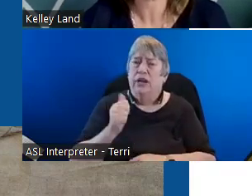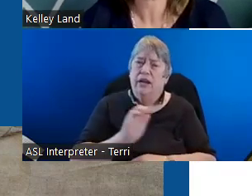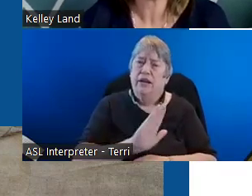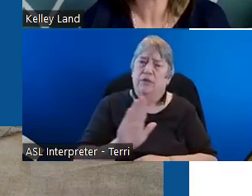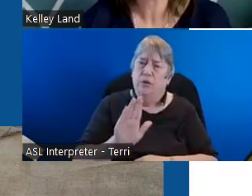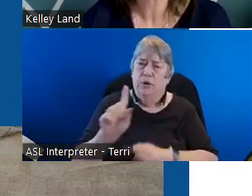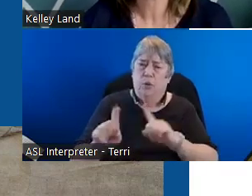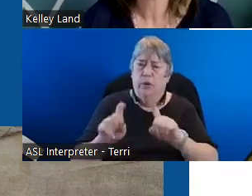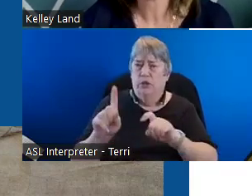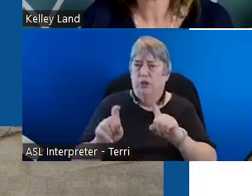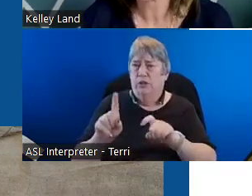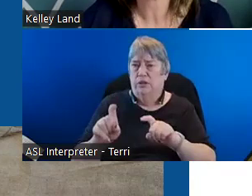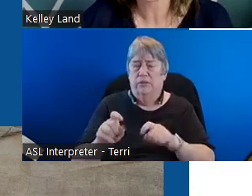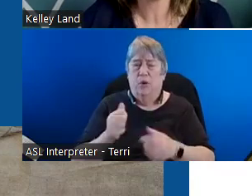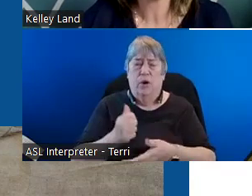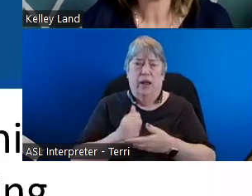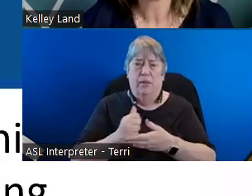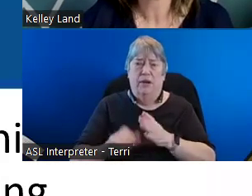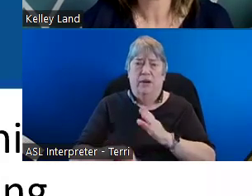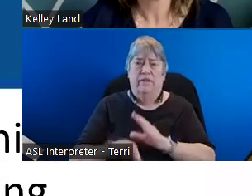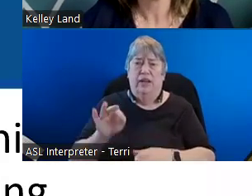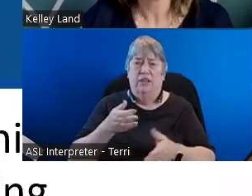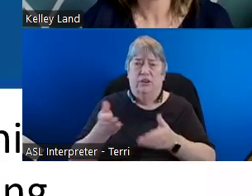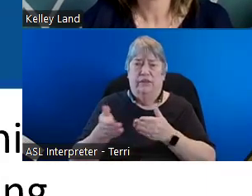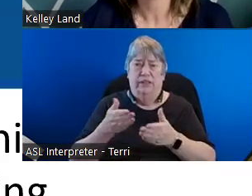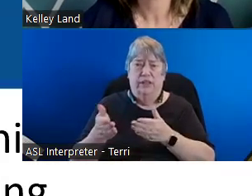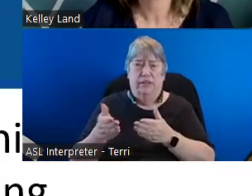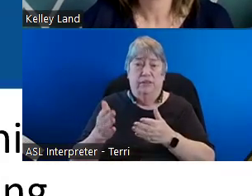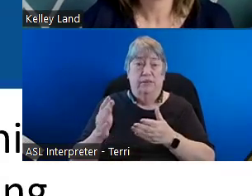for individuals. We can go to the next slide.